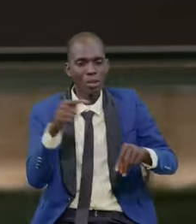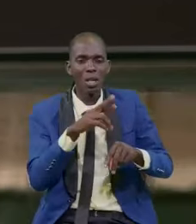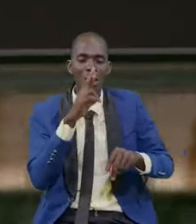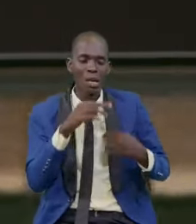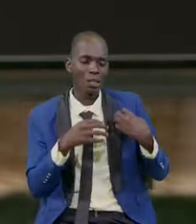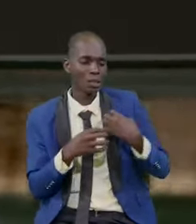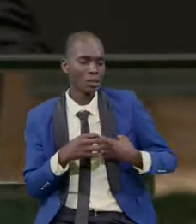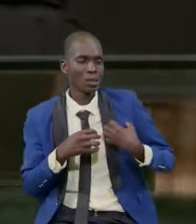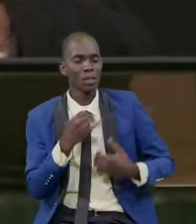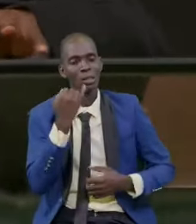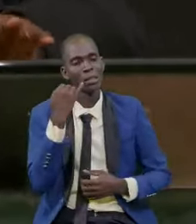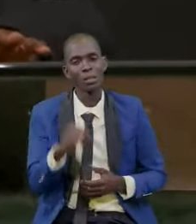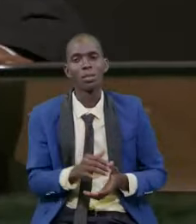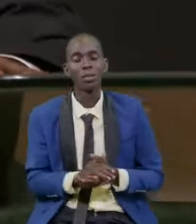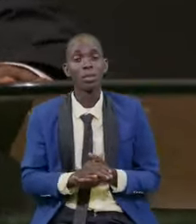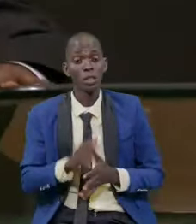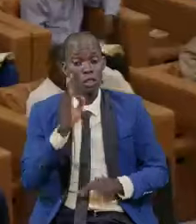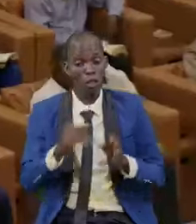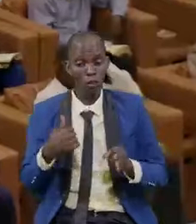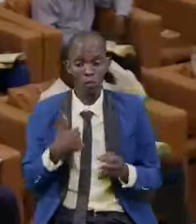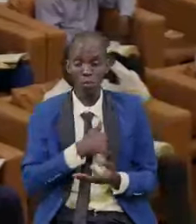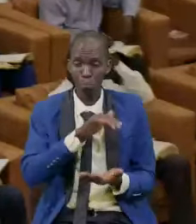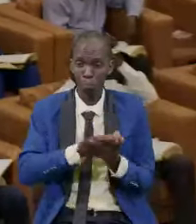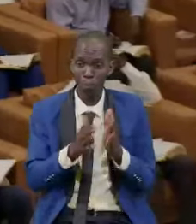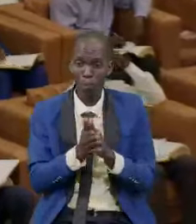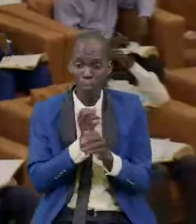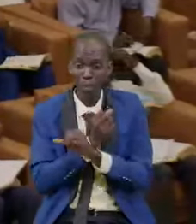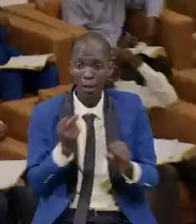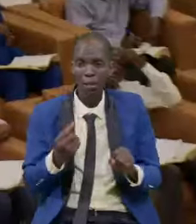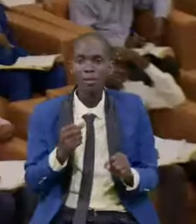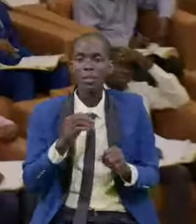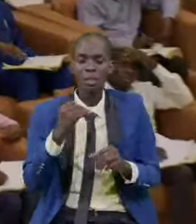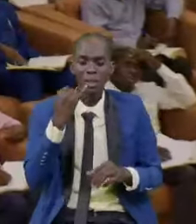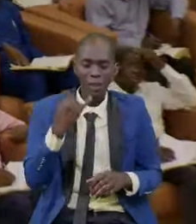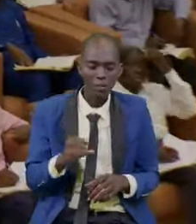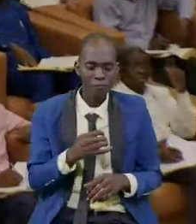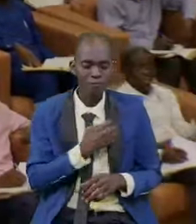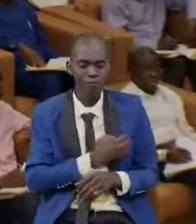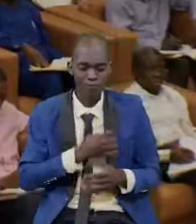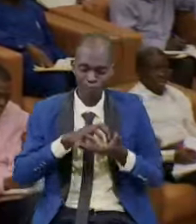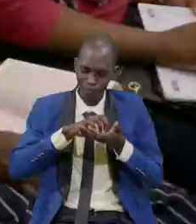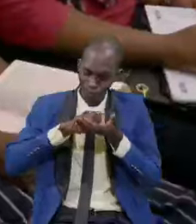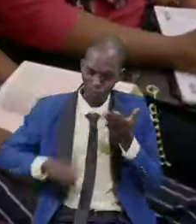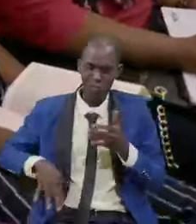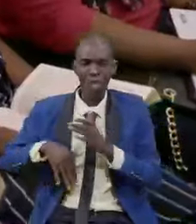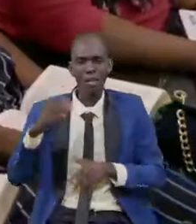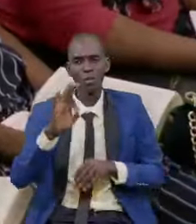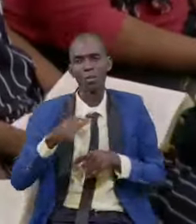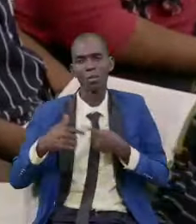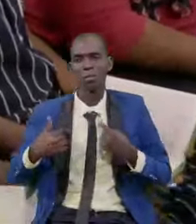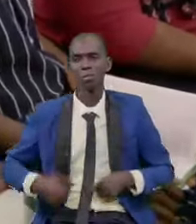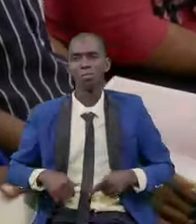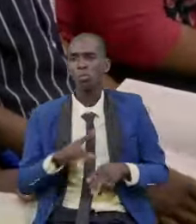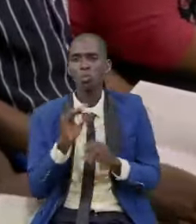children of God, it takes envy away from the heart. So no words of envy. Jealousy away from the heart, no words